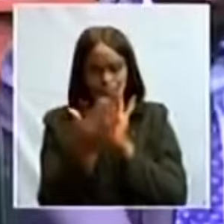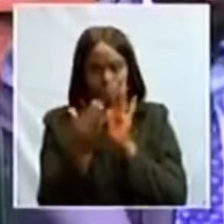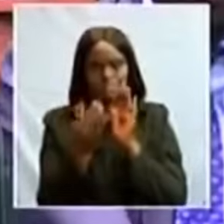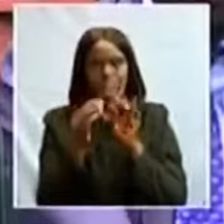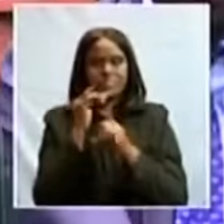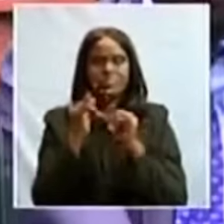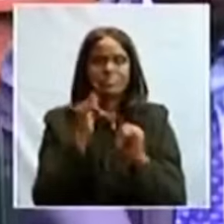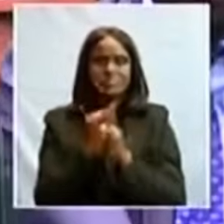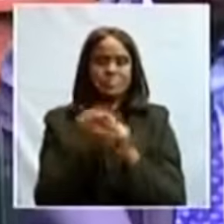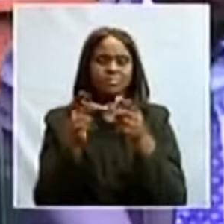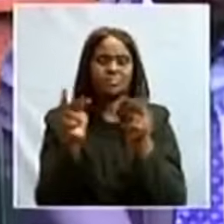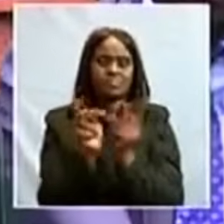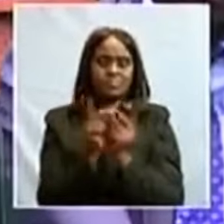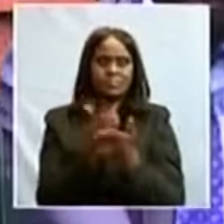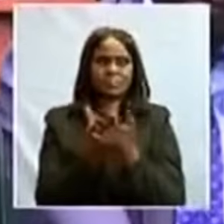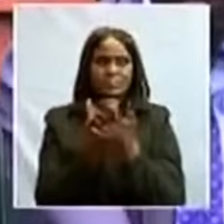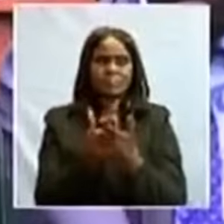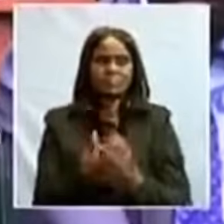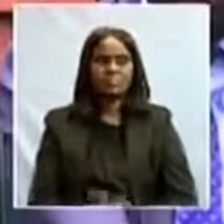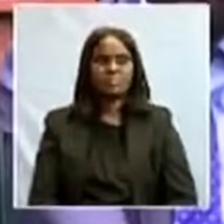the international forum? I submit.